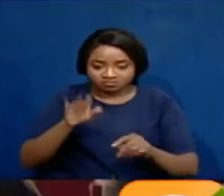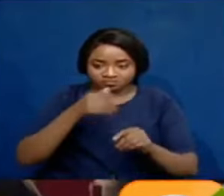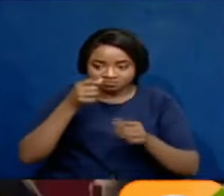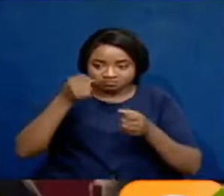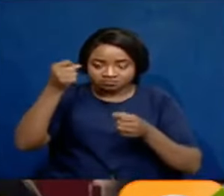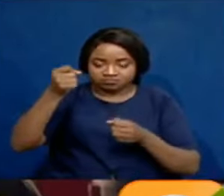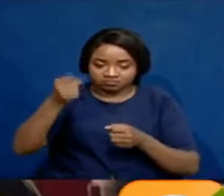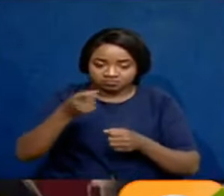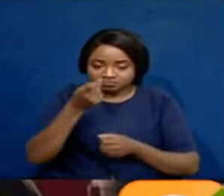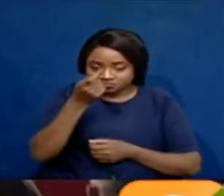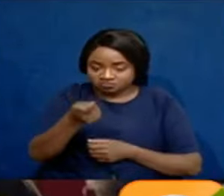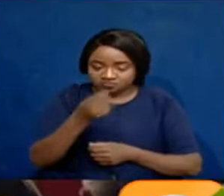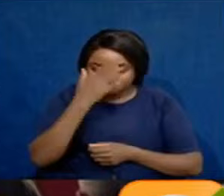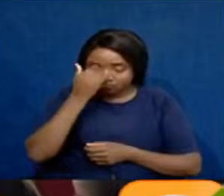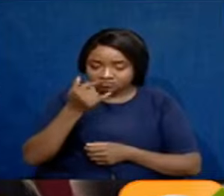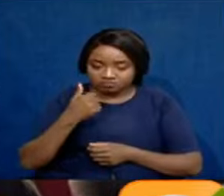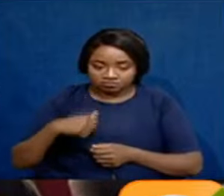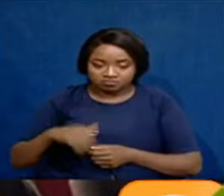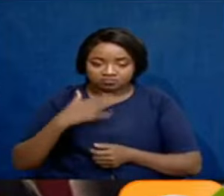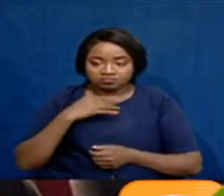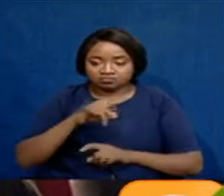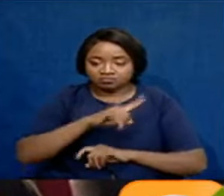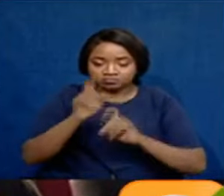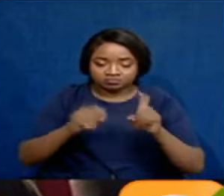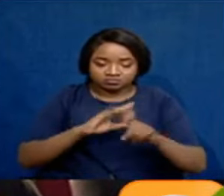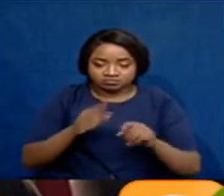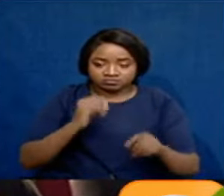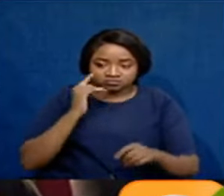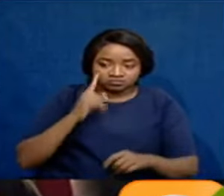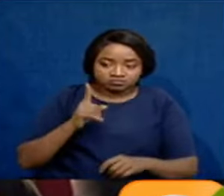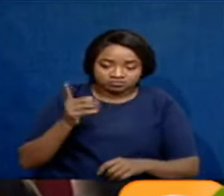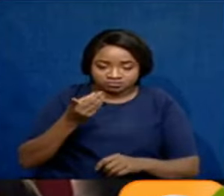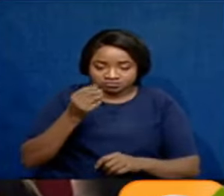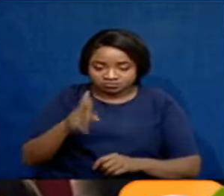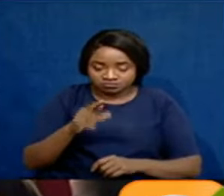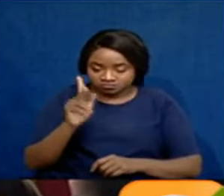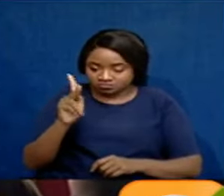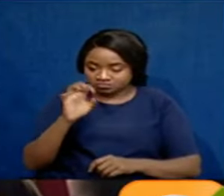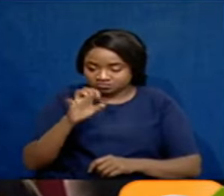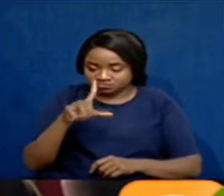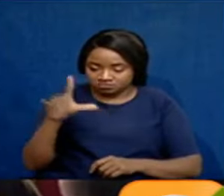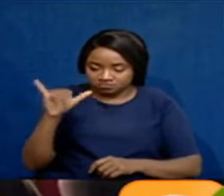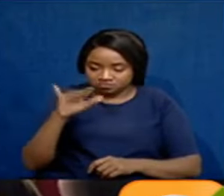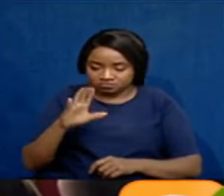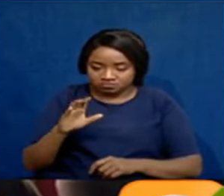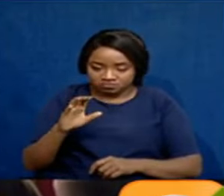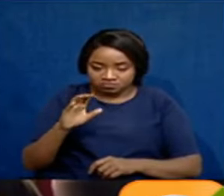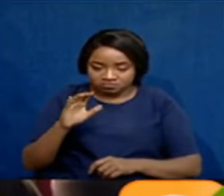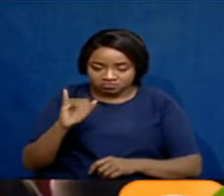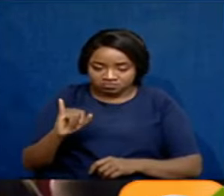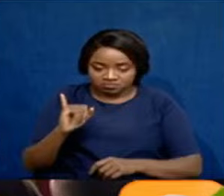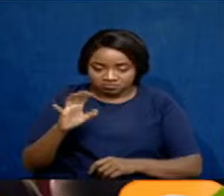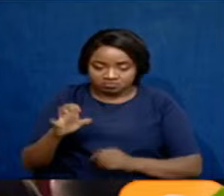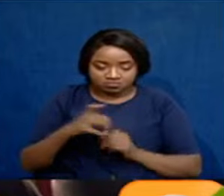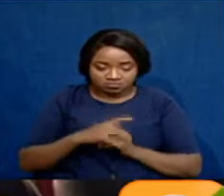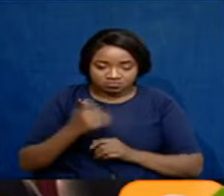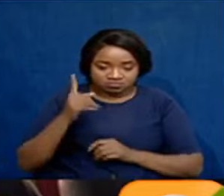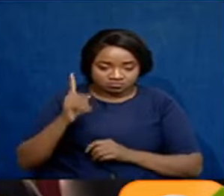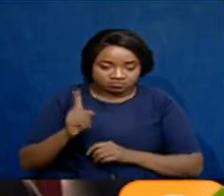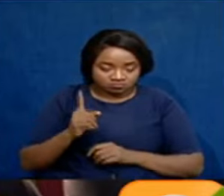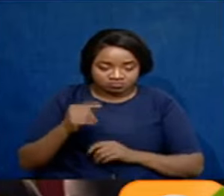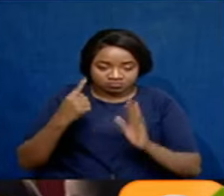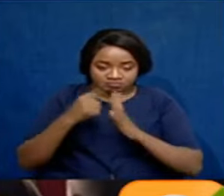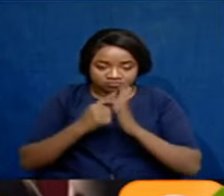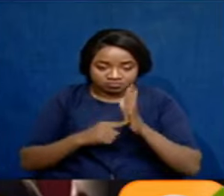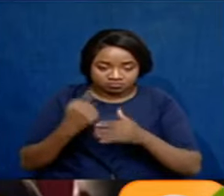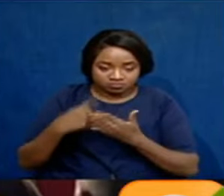conversation there because I want to open the floor. Dr. Kelly Oluoch will come back. He's talked about training. What